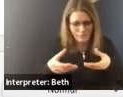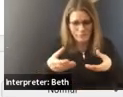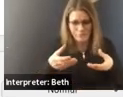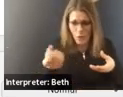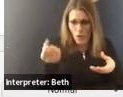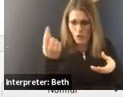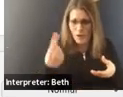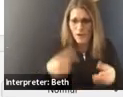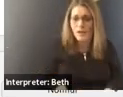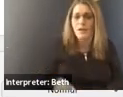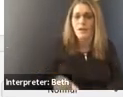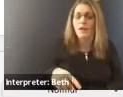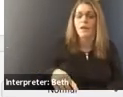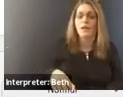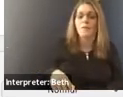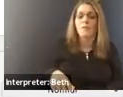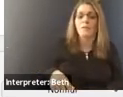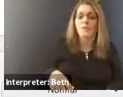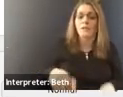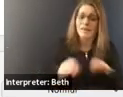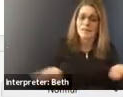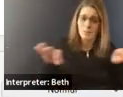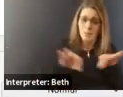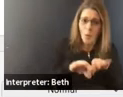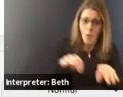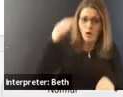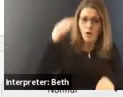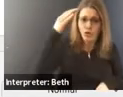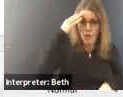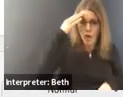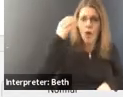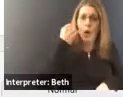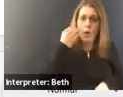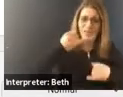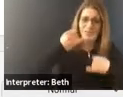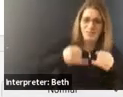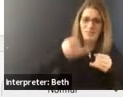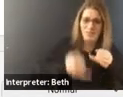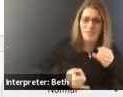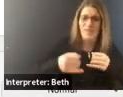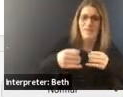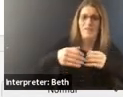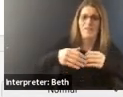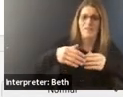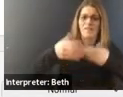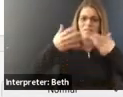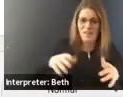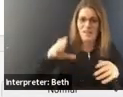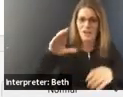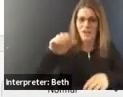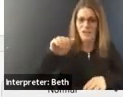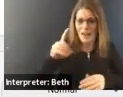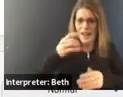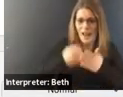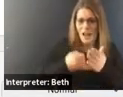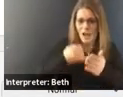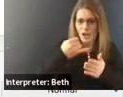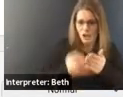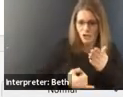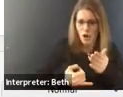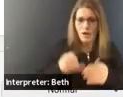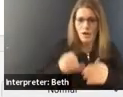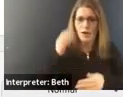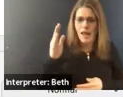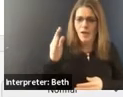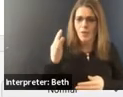bring a sense of completeness to a meeting. And if I show up to a meeting and